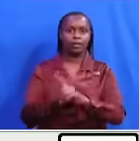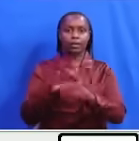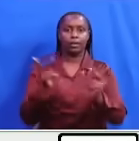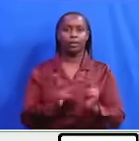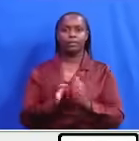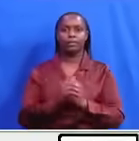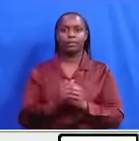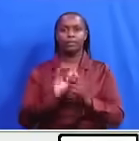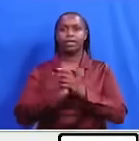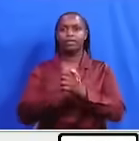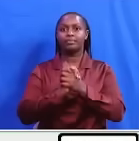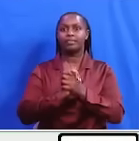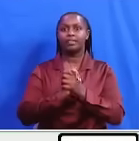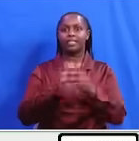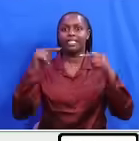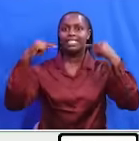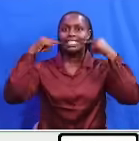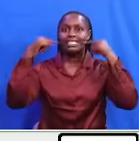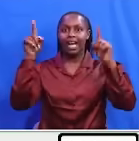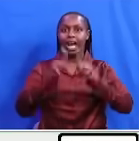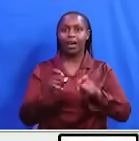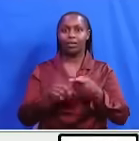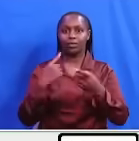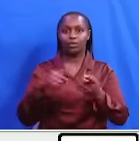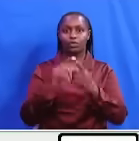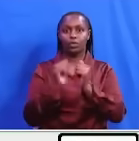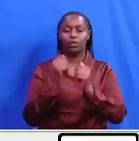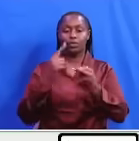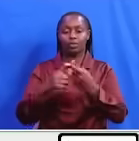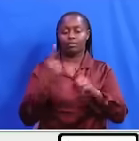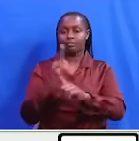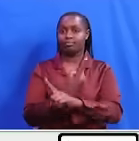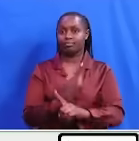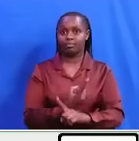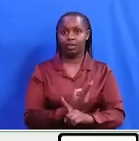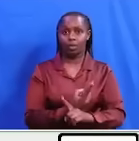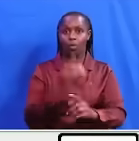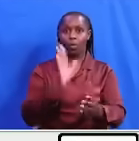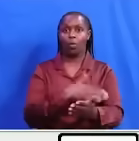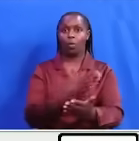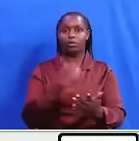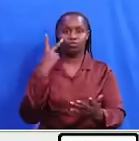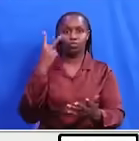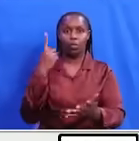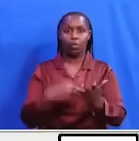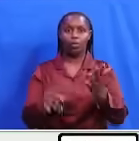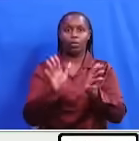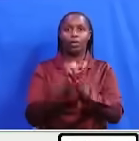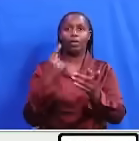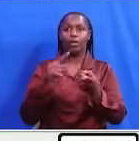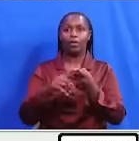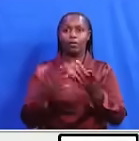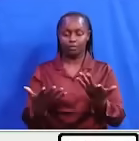Handshakes, smiles, and shoulder patting with the melodious Catholic choir singing to the lyrical hymn of